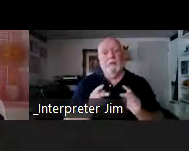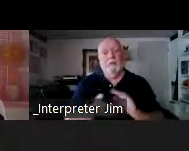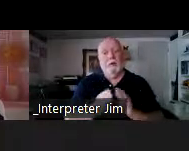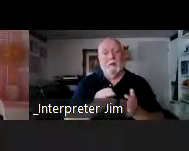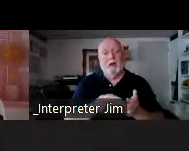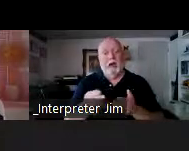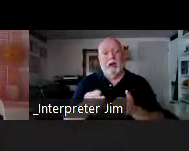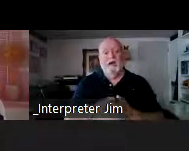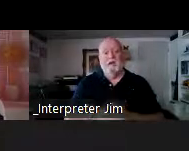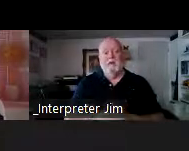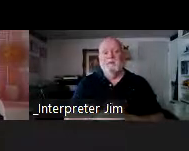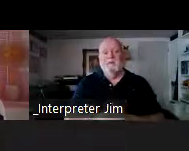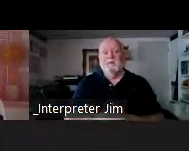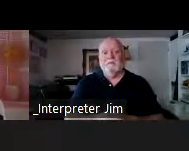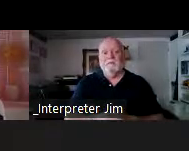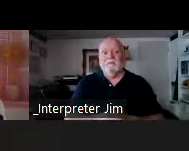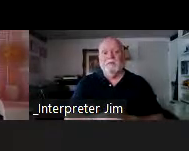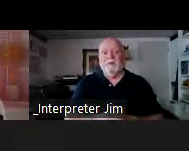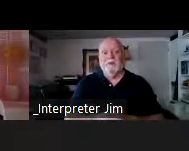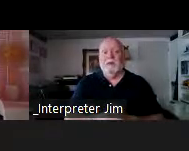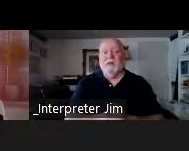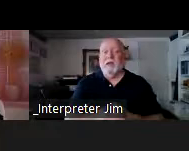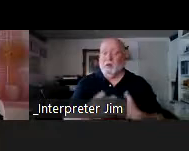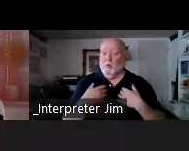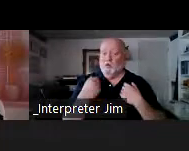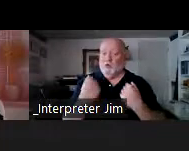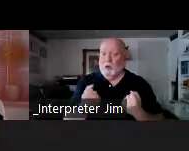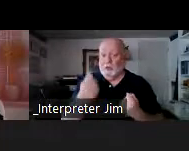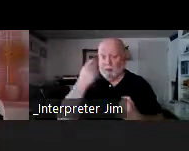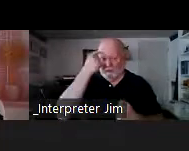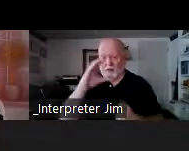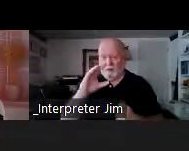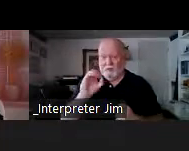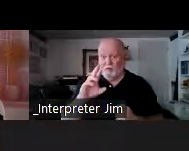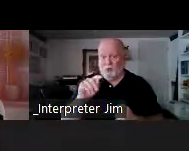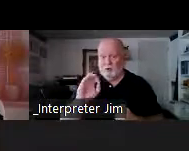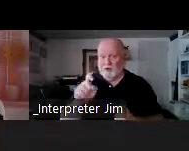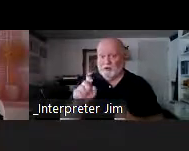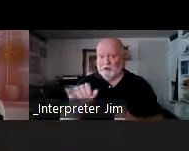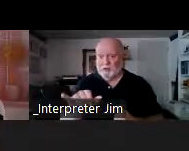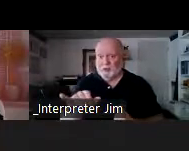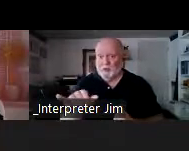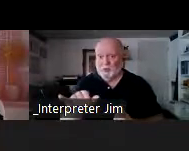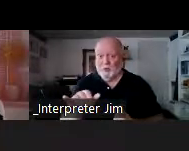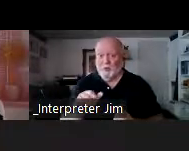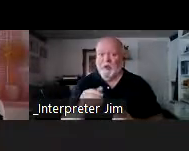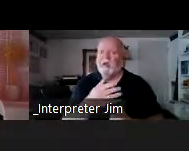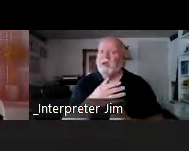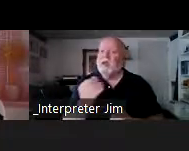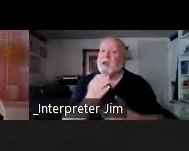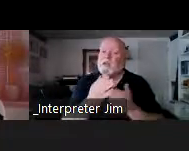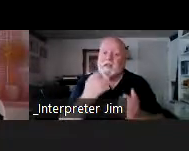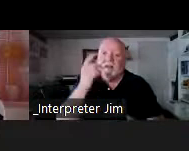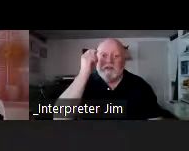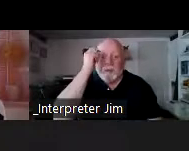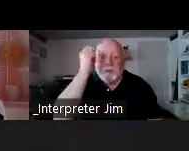experimentally stimulated. And there's some hypotheses that actually truth-telling can actually